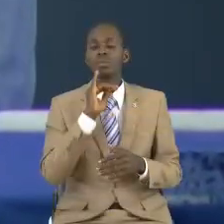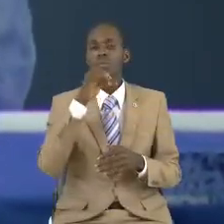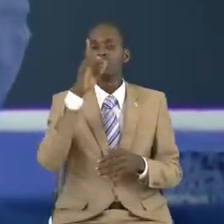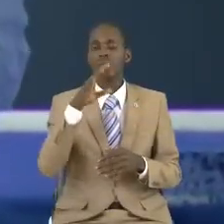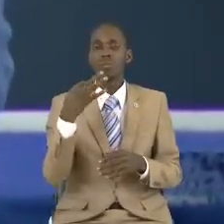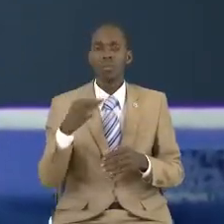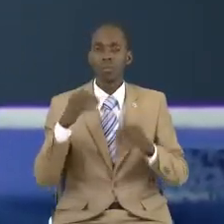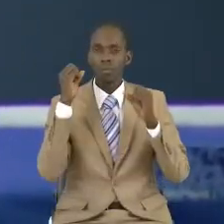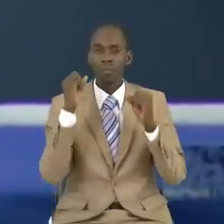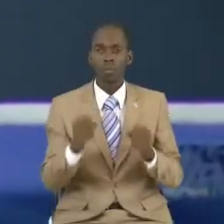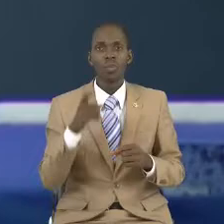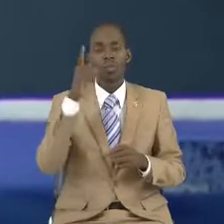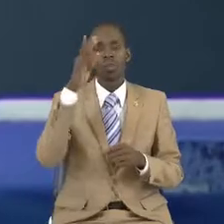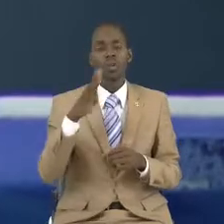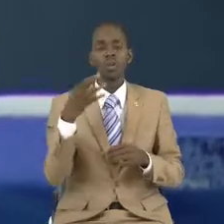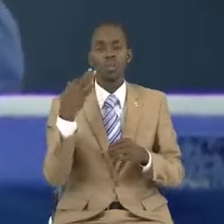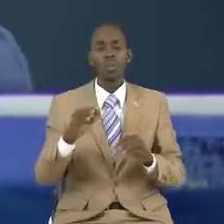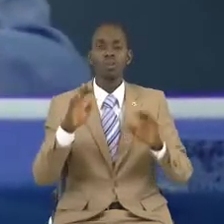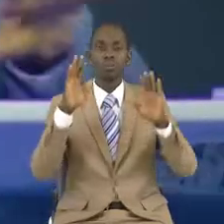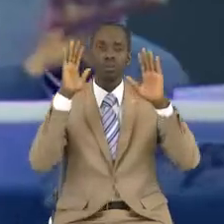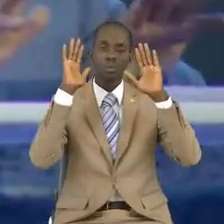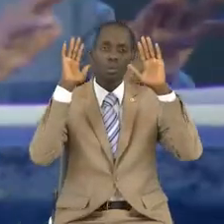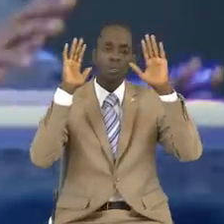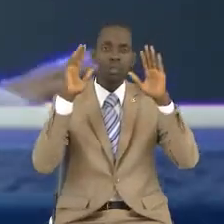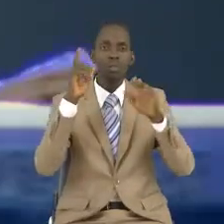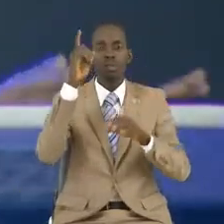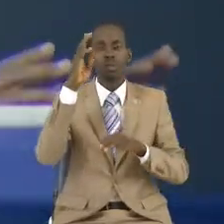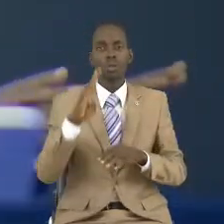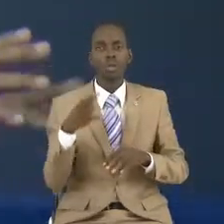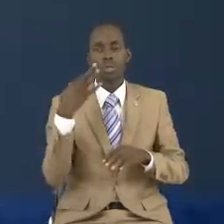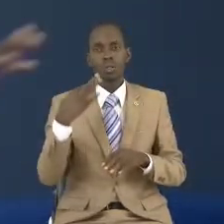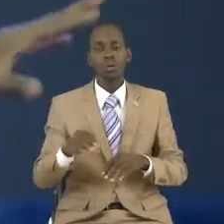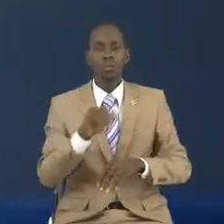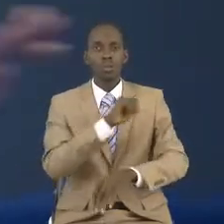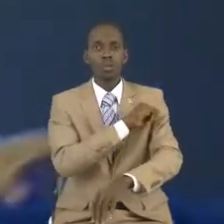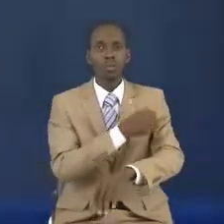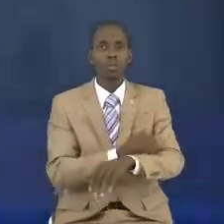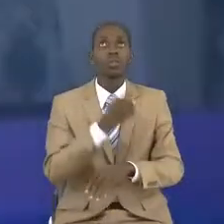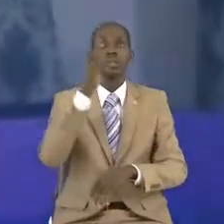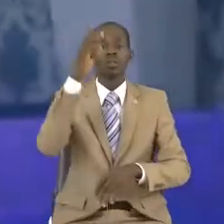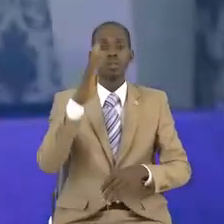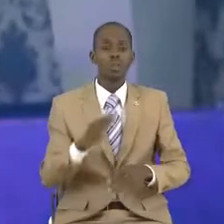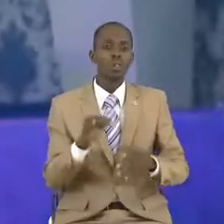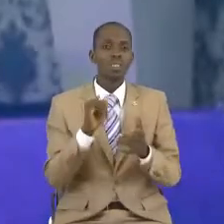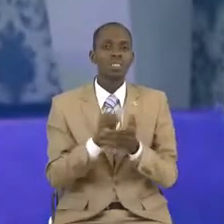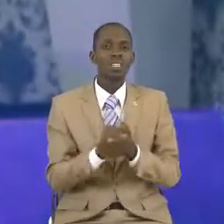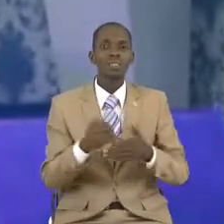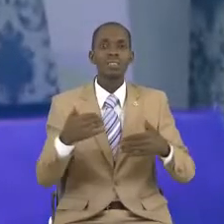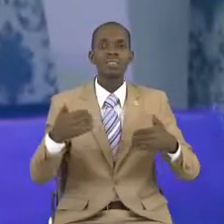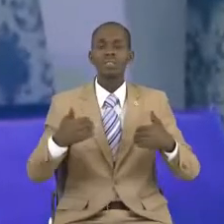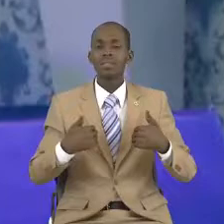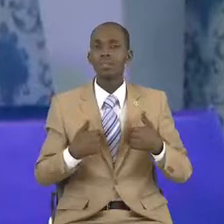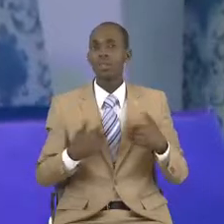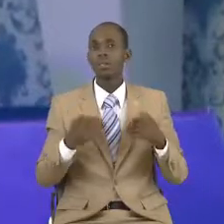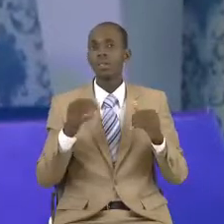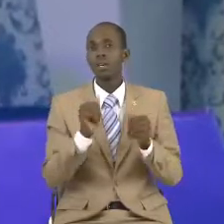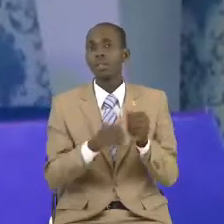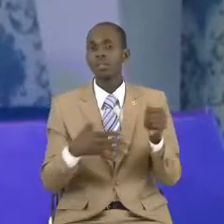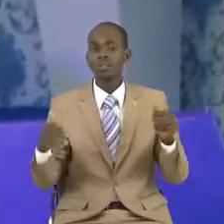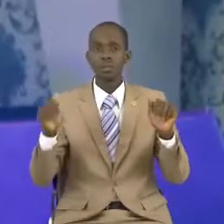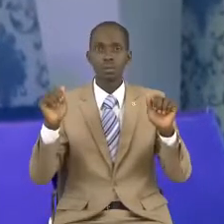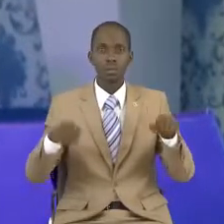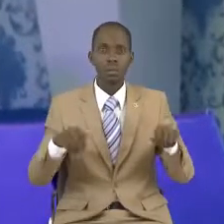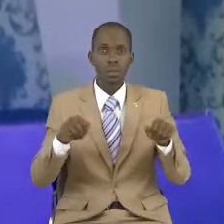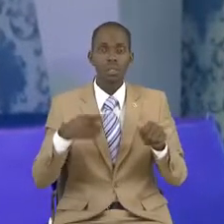wonders a god of authority a god that has all things possible he said he